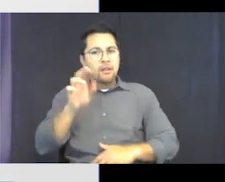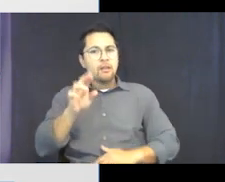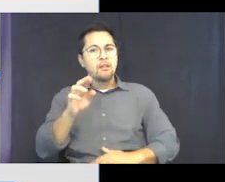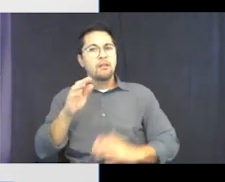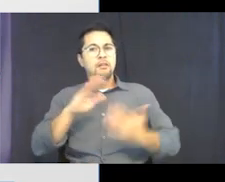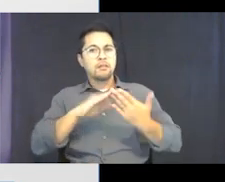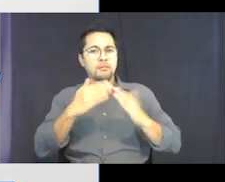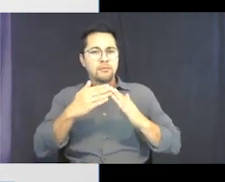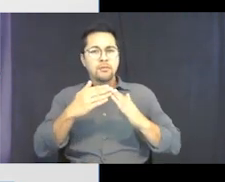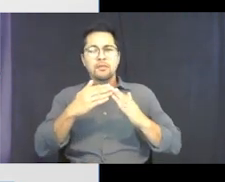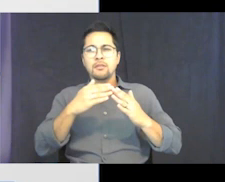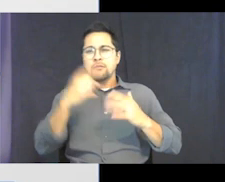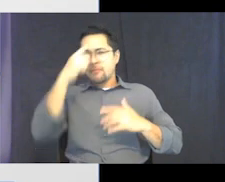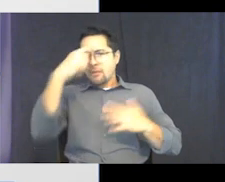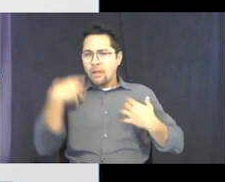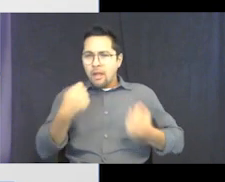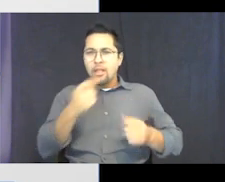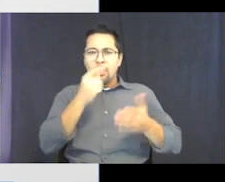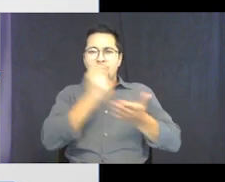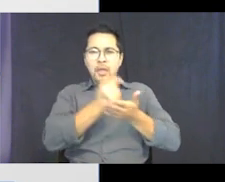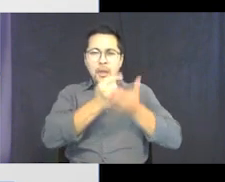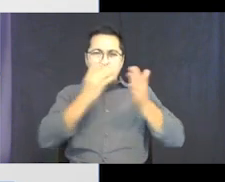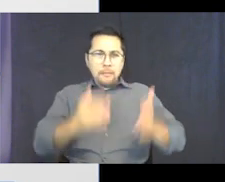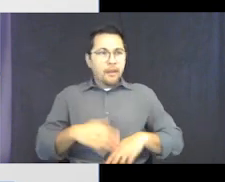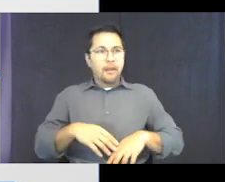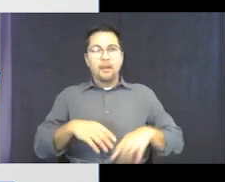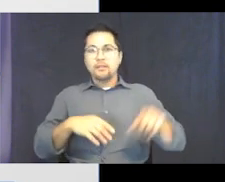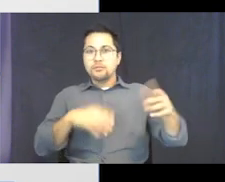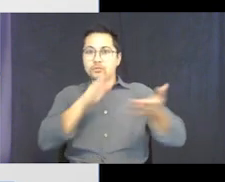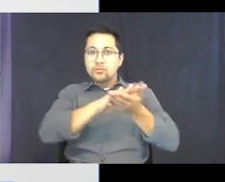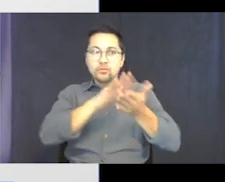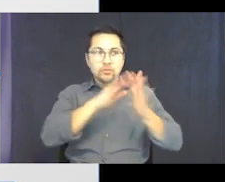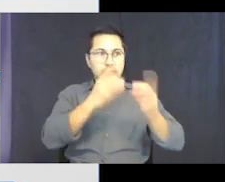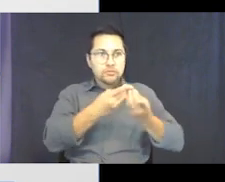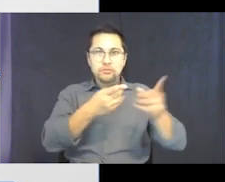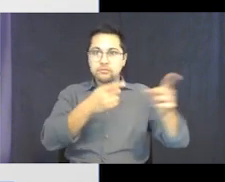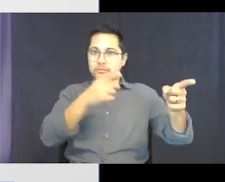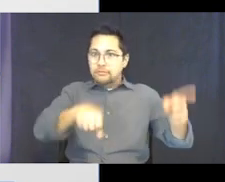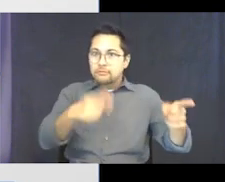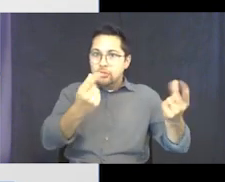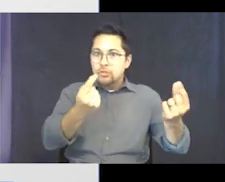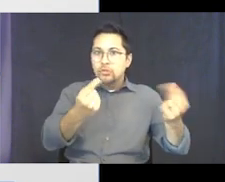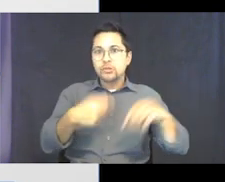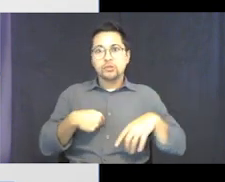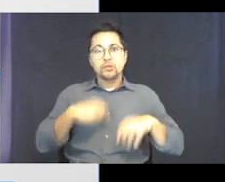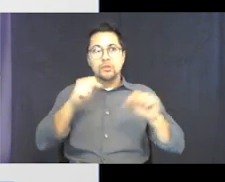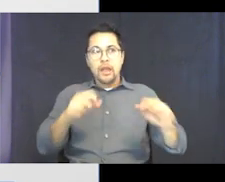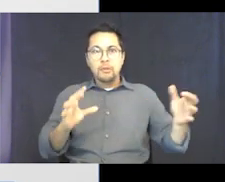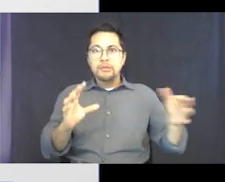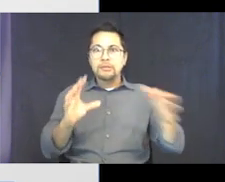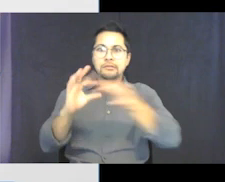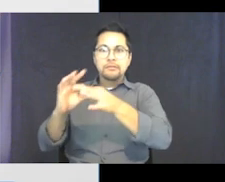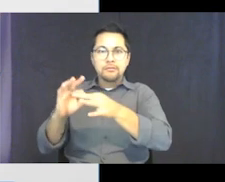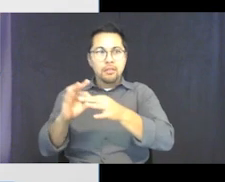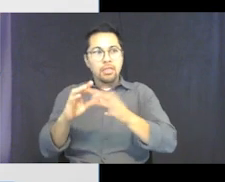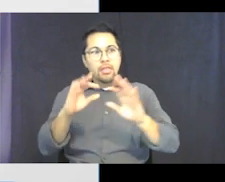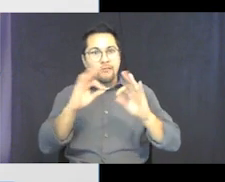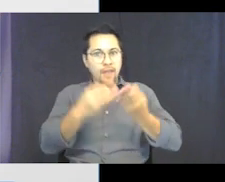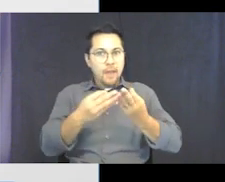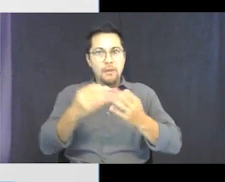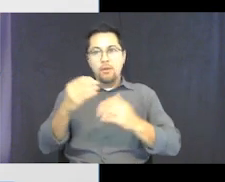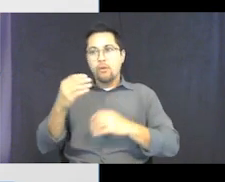health therapist? What can the school districts do? Can we link the family or the consumer to any peer support